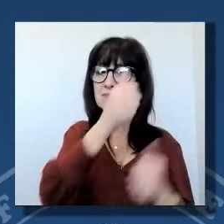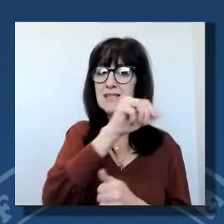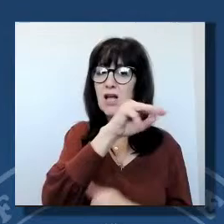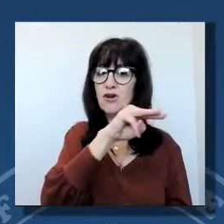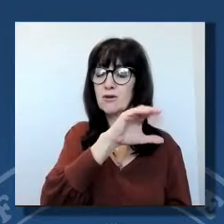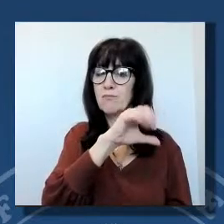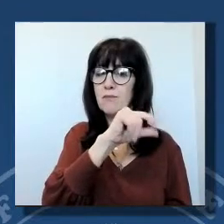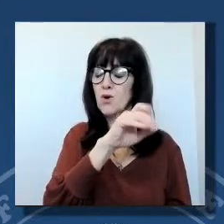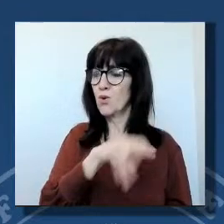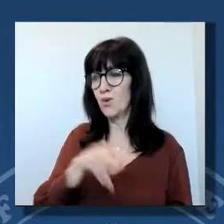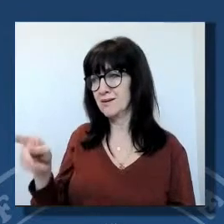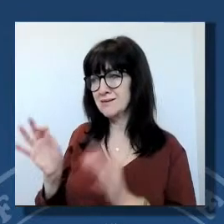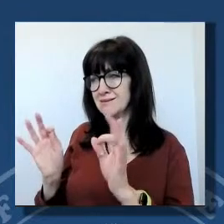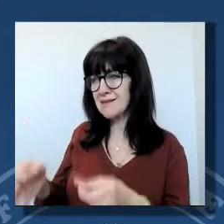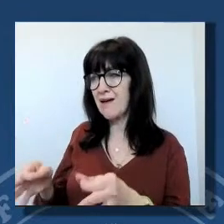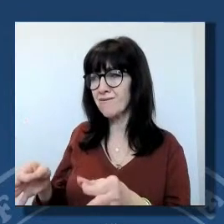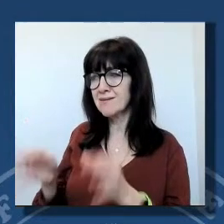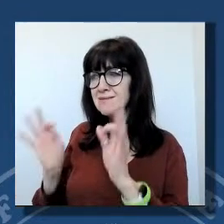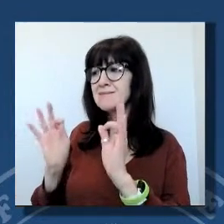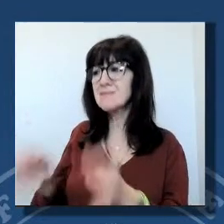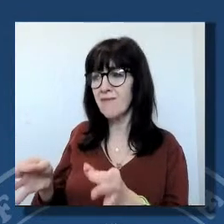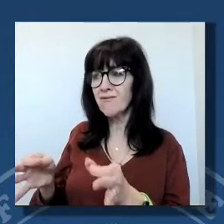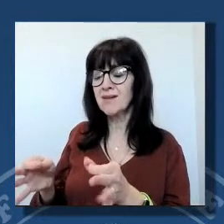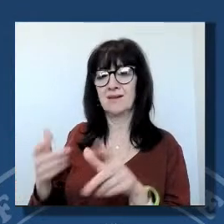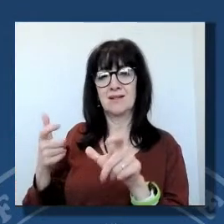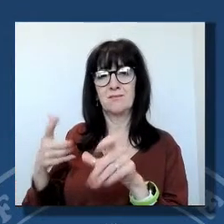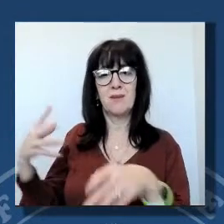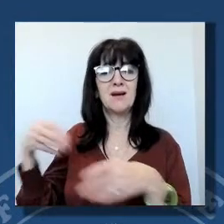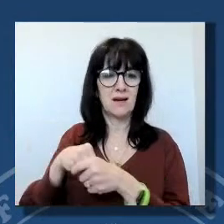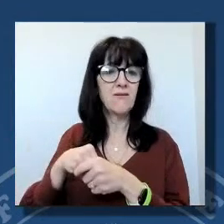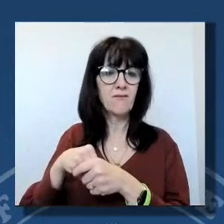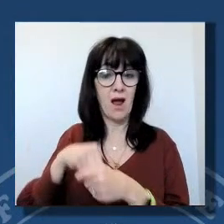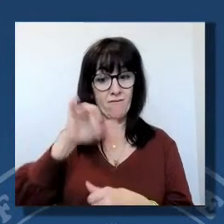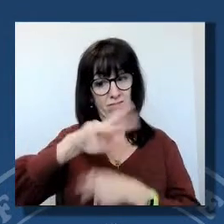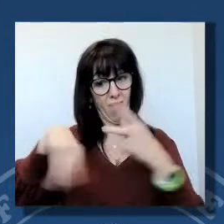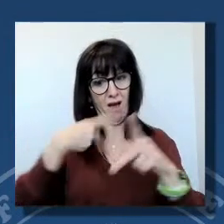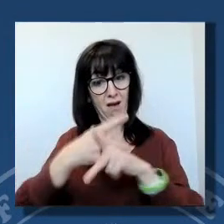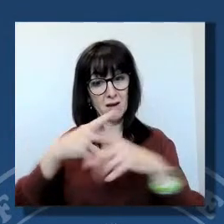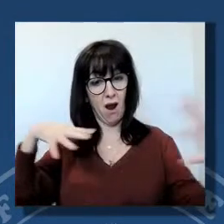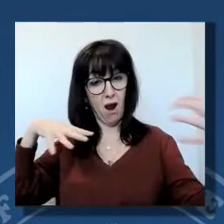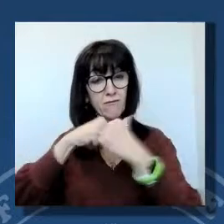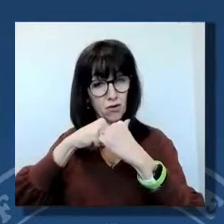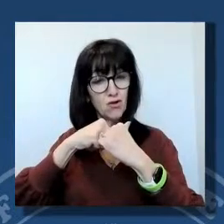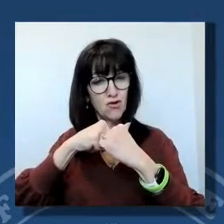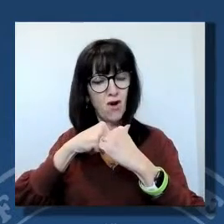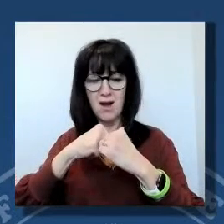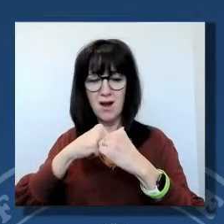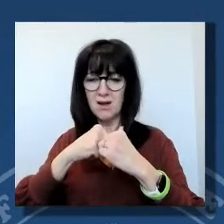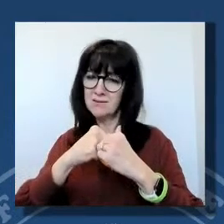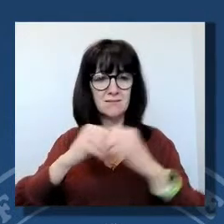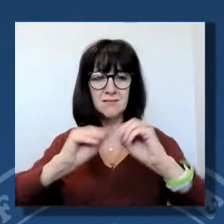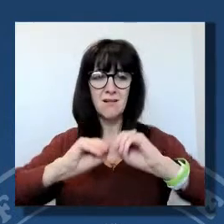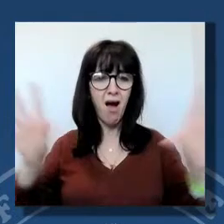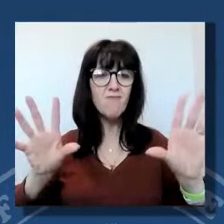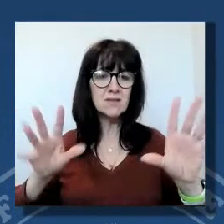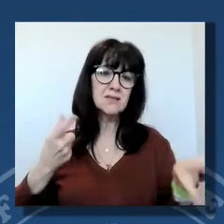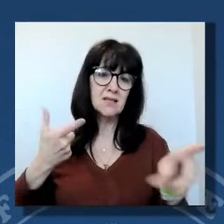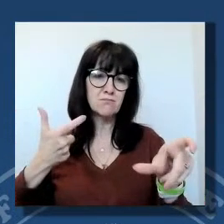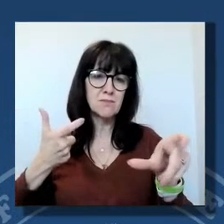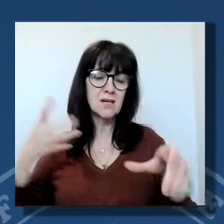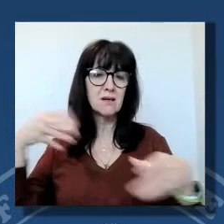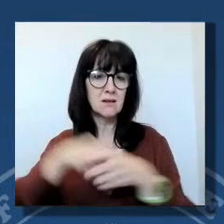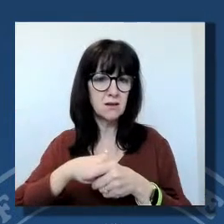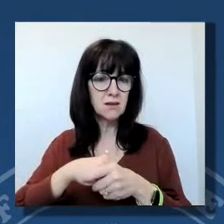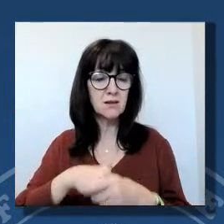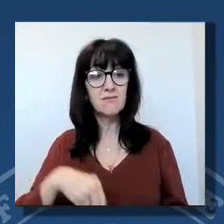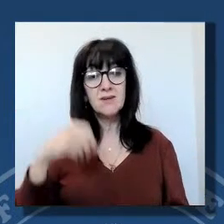with the nature of that crash. Speed is involved in a lot of these crashes. We know that. Driving impaired is involved in a